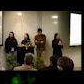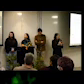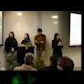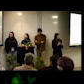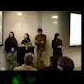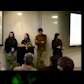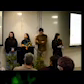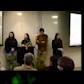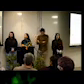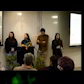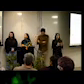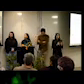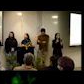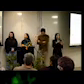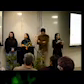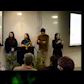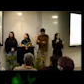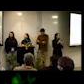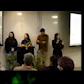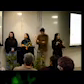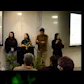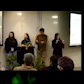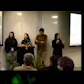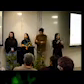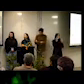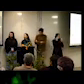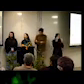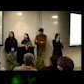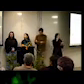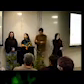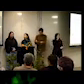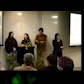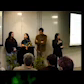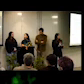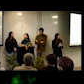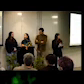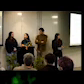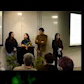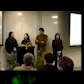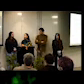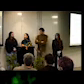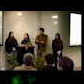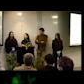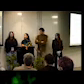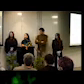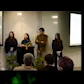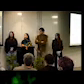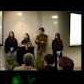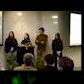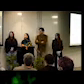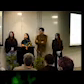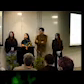epilepsies. So CBD has the best, highest quality evidence in reducing seizures. Thank you.